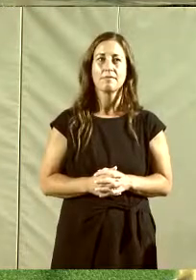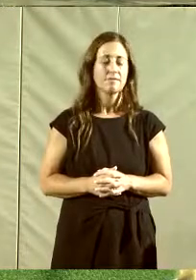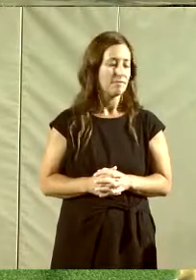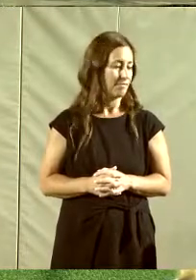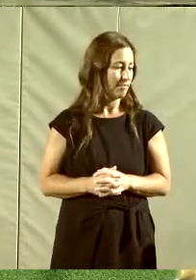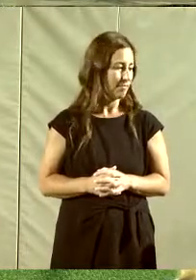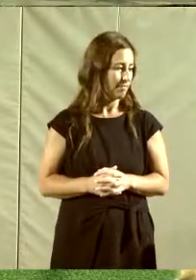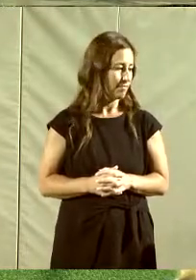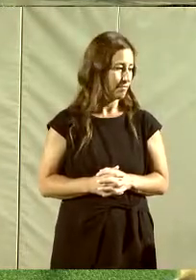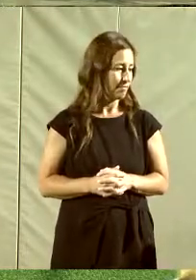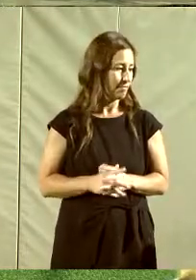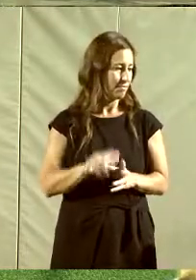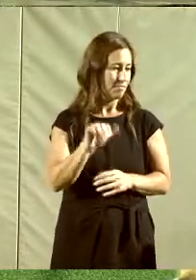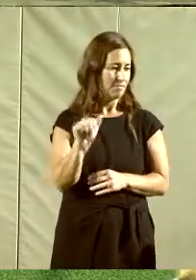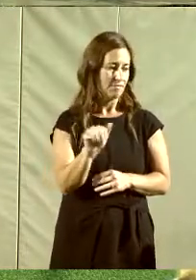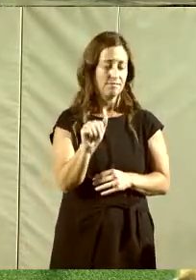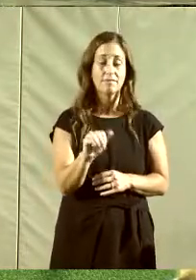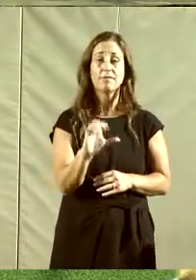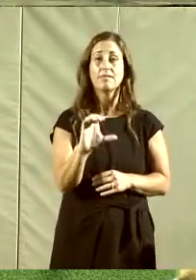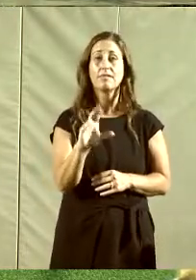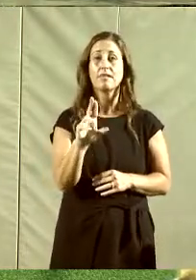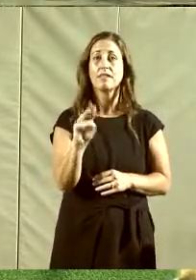Adele Claire Cummins.